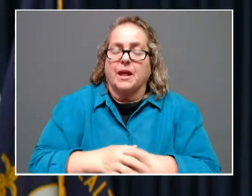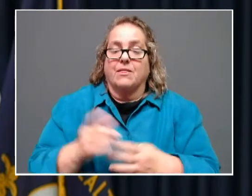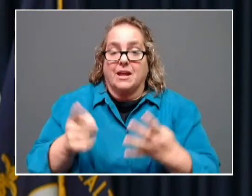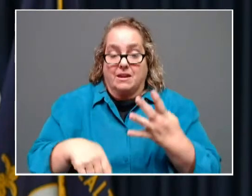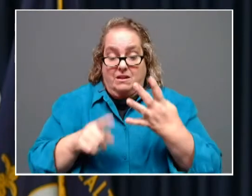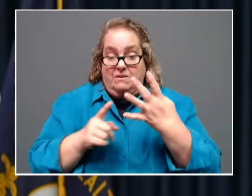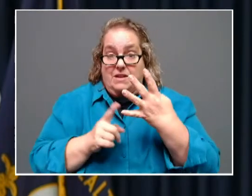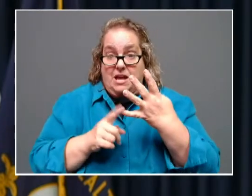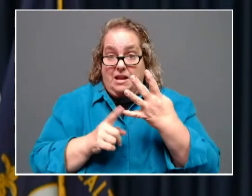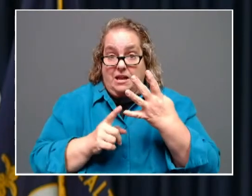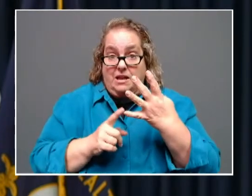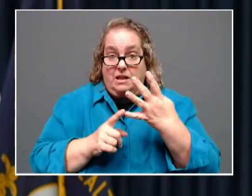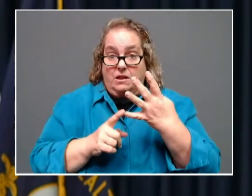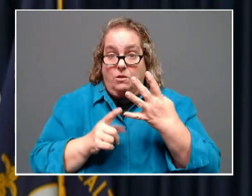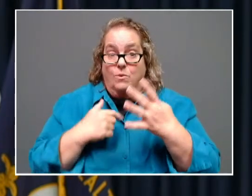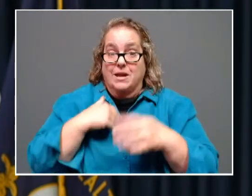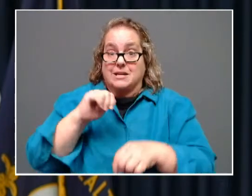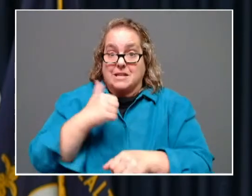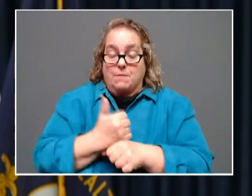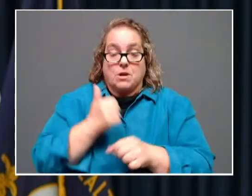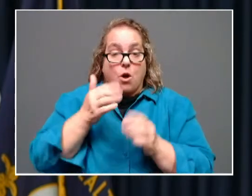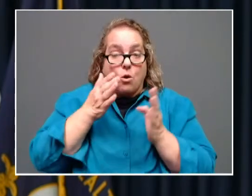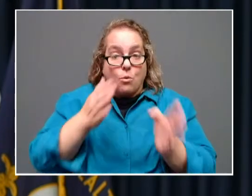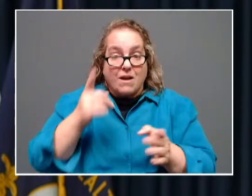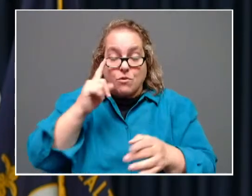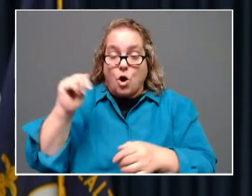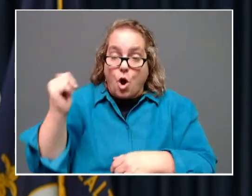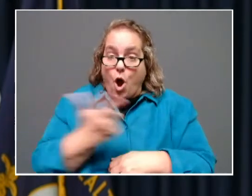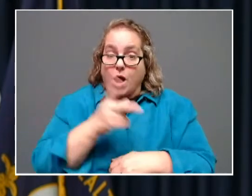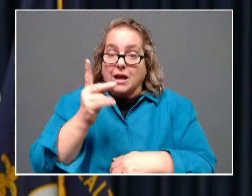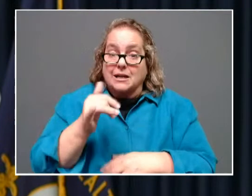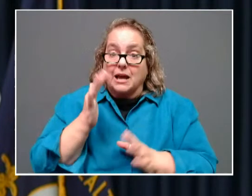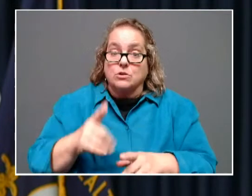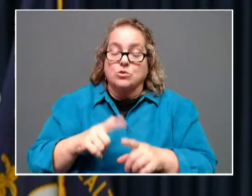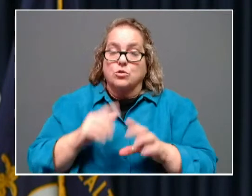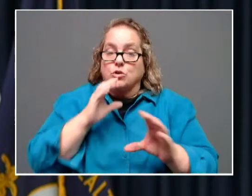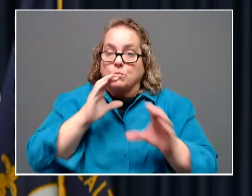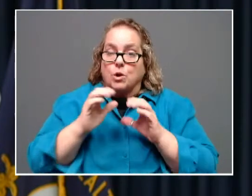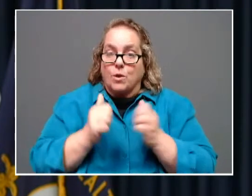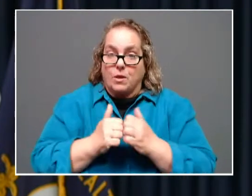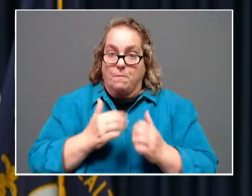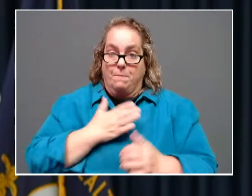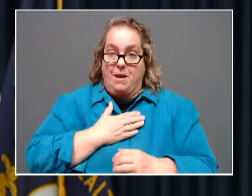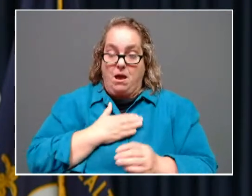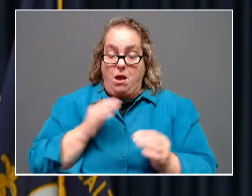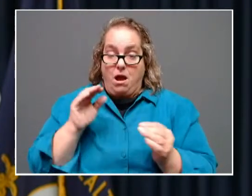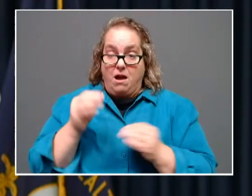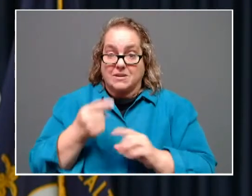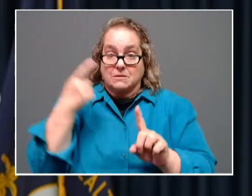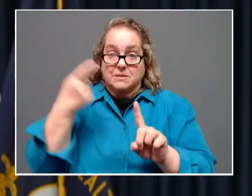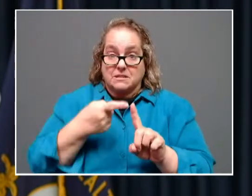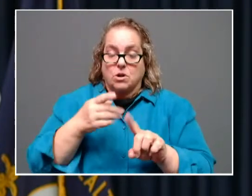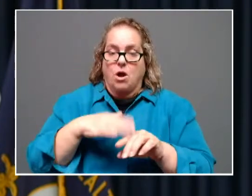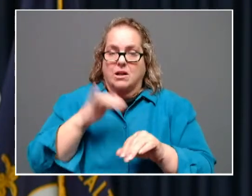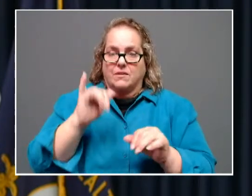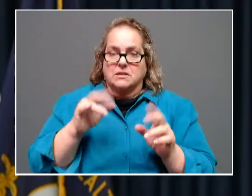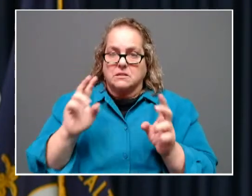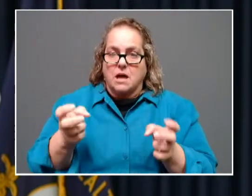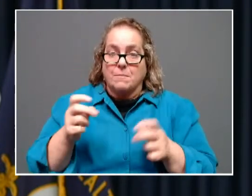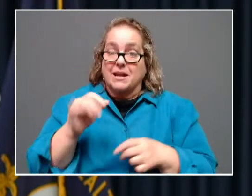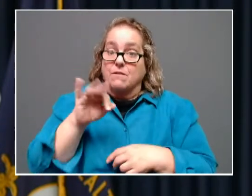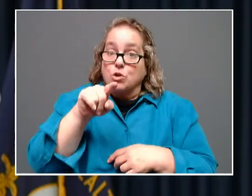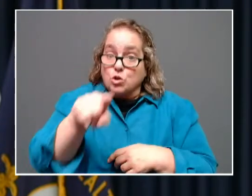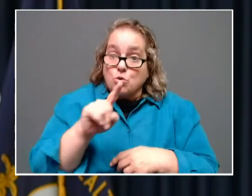we've established a way for every Kentuckian to communicate with my office specifically on this topic. If you are a